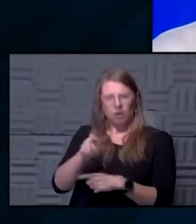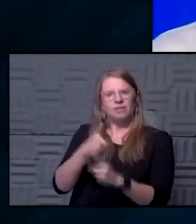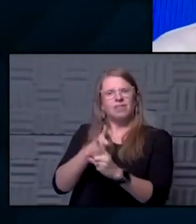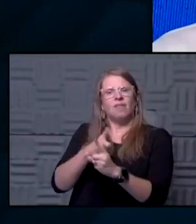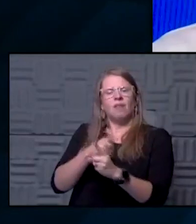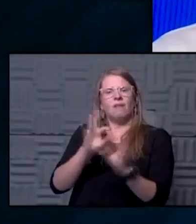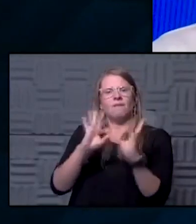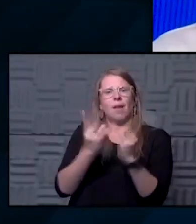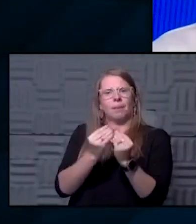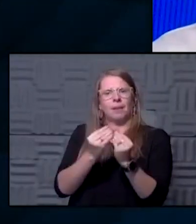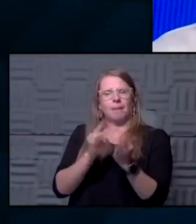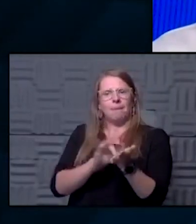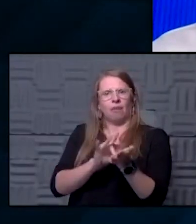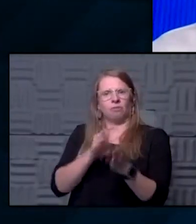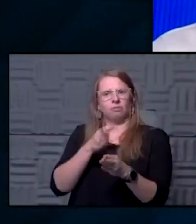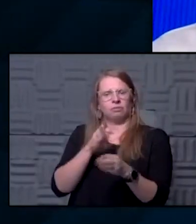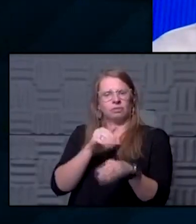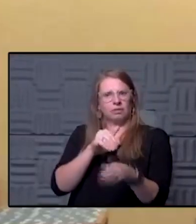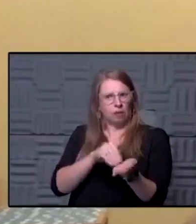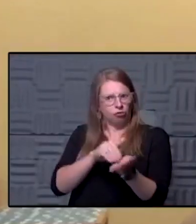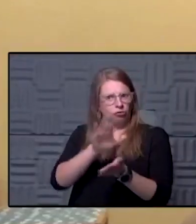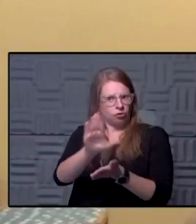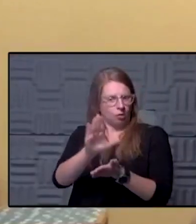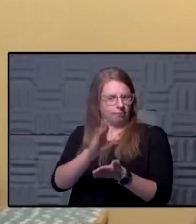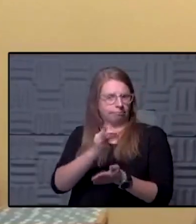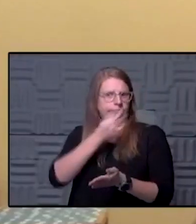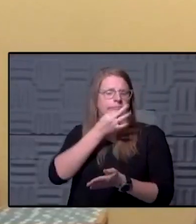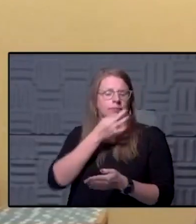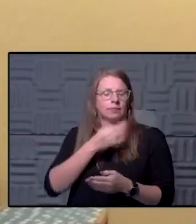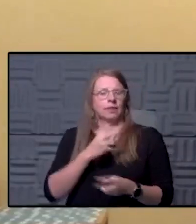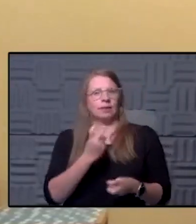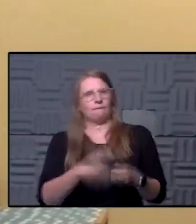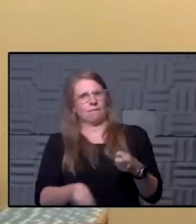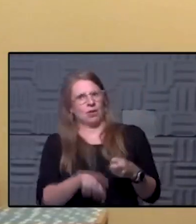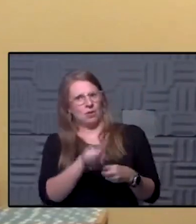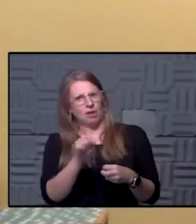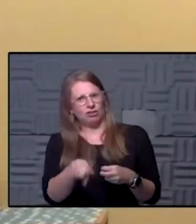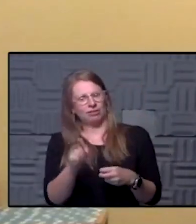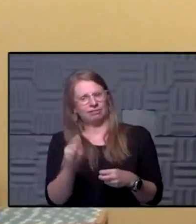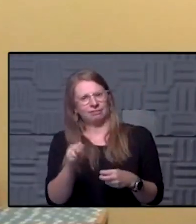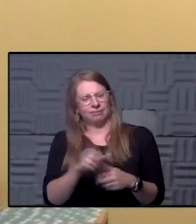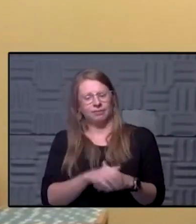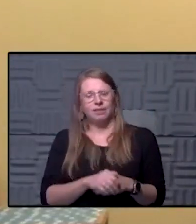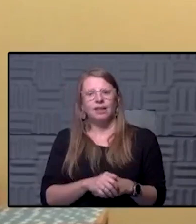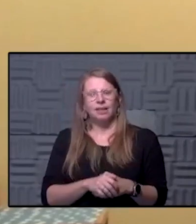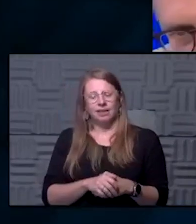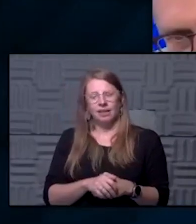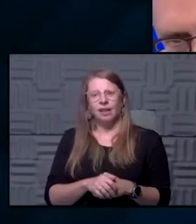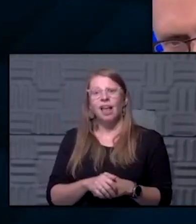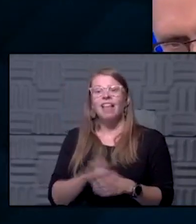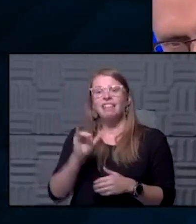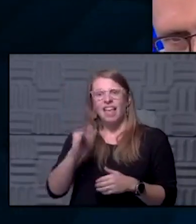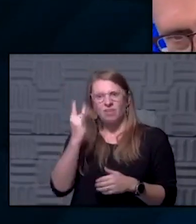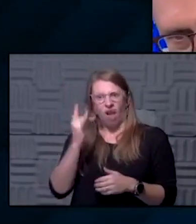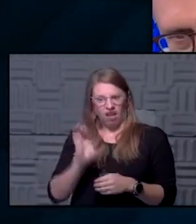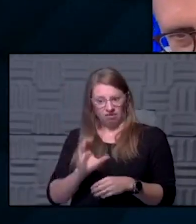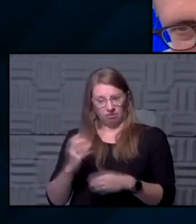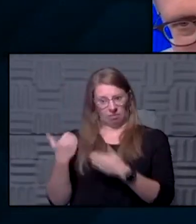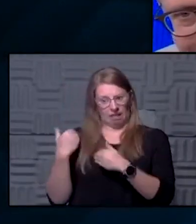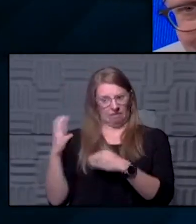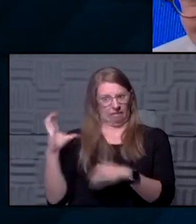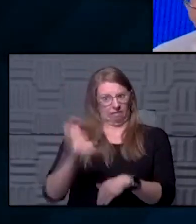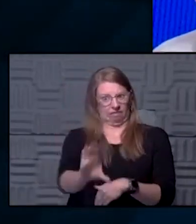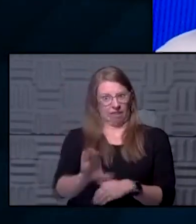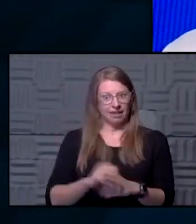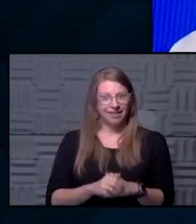alley. Well, it's also, though, a tough question, as you know, Steve. So That's why I dished it to you, Erin. Let's be honest.